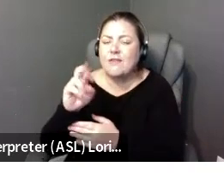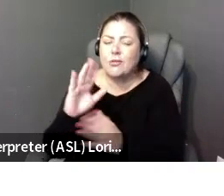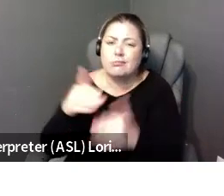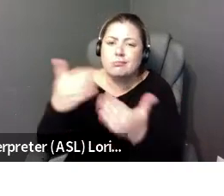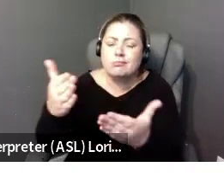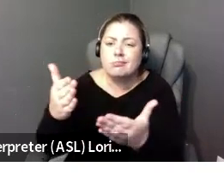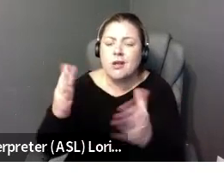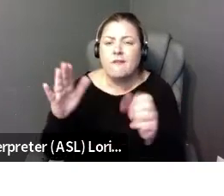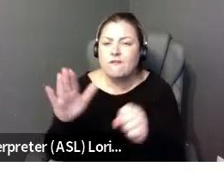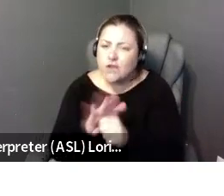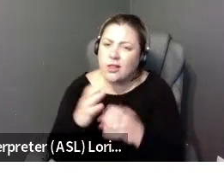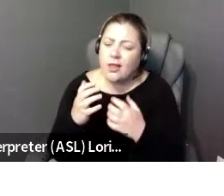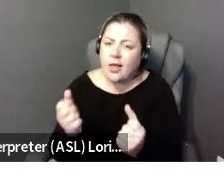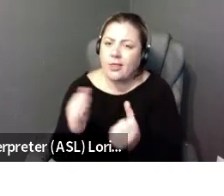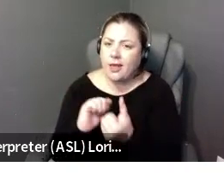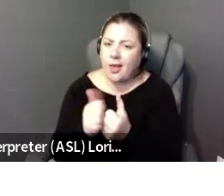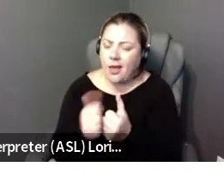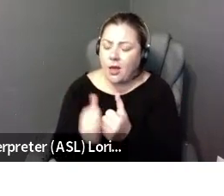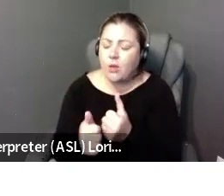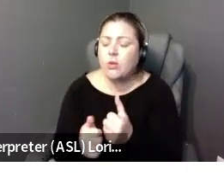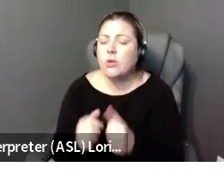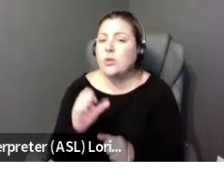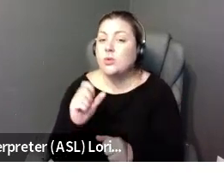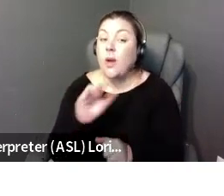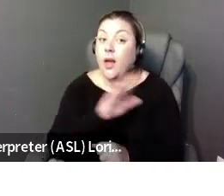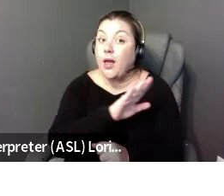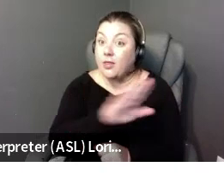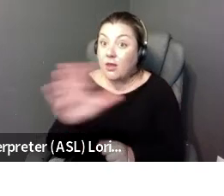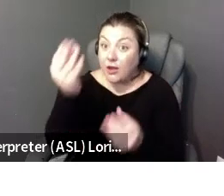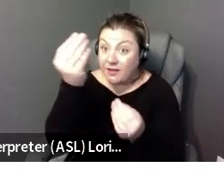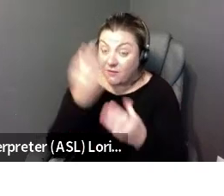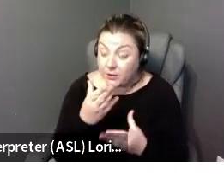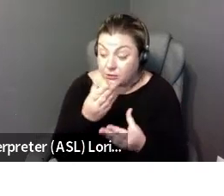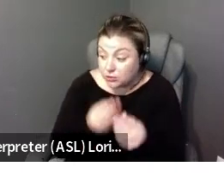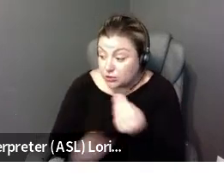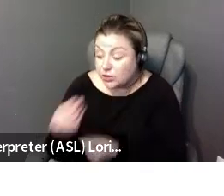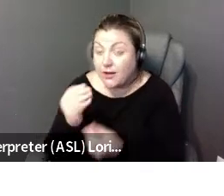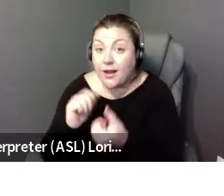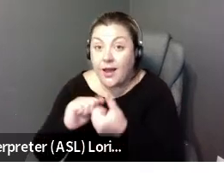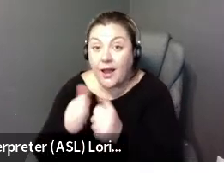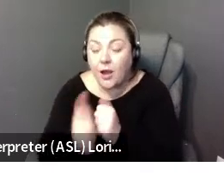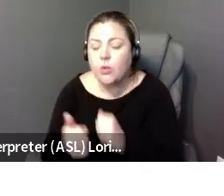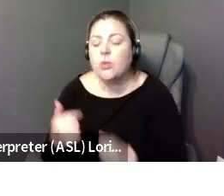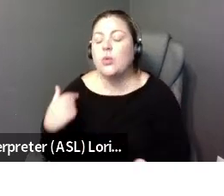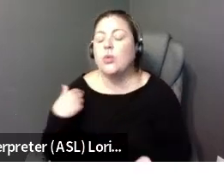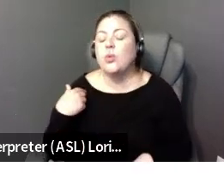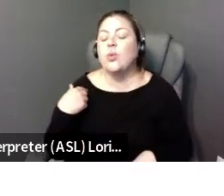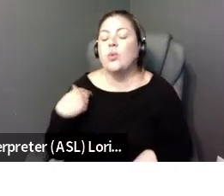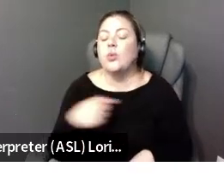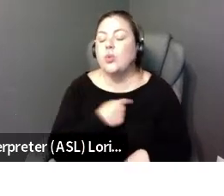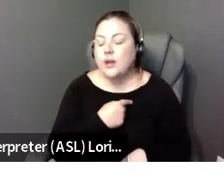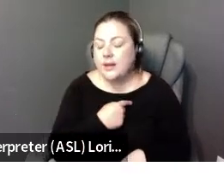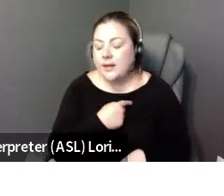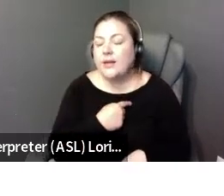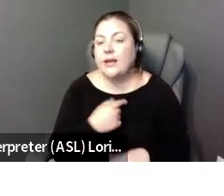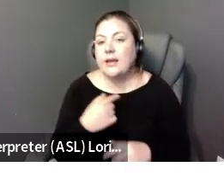So again, individuals whose health information is shared through the CIE benefit from the framework's design by only having to tell their